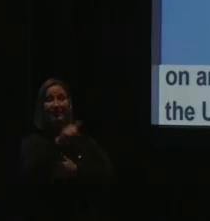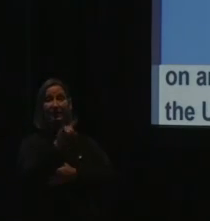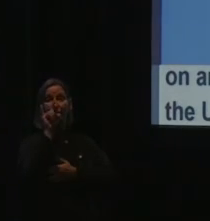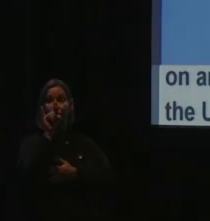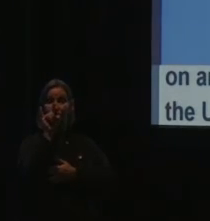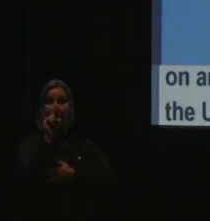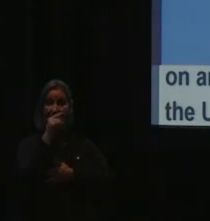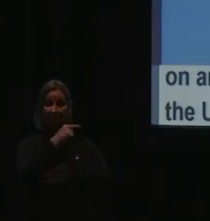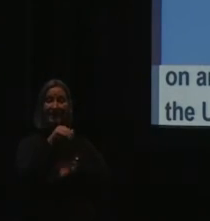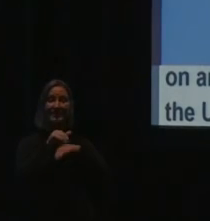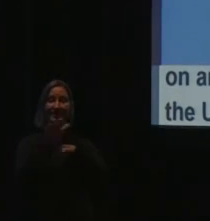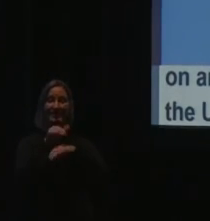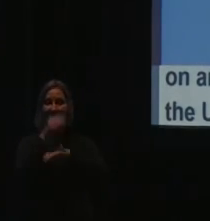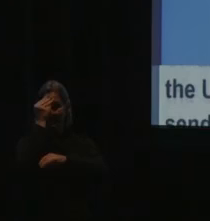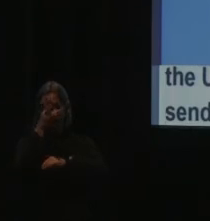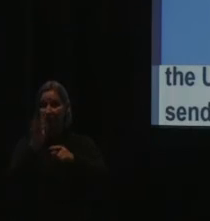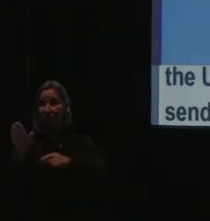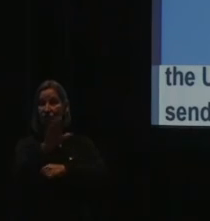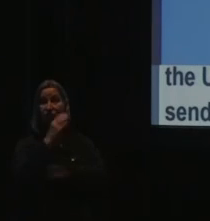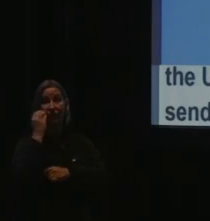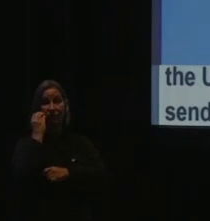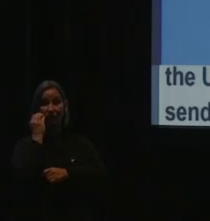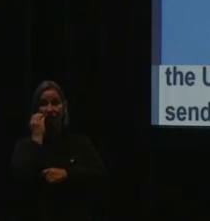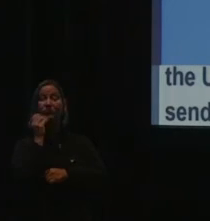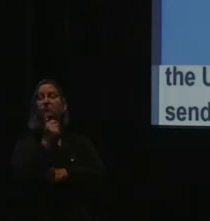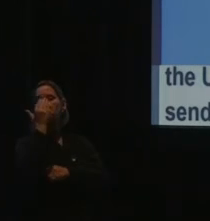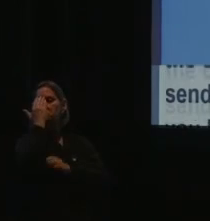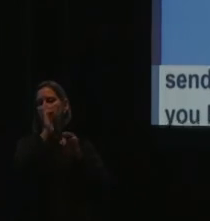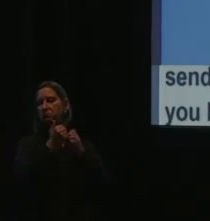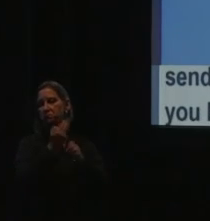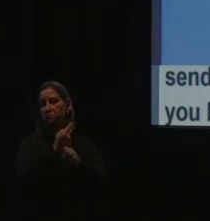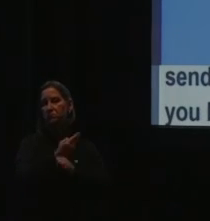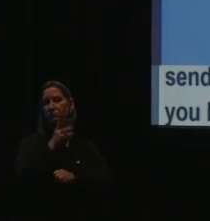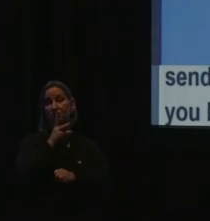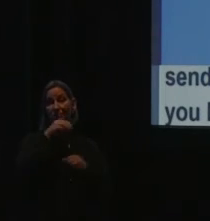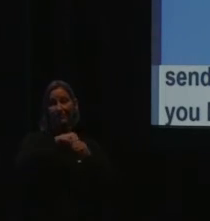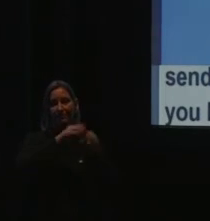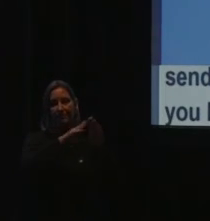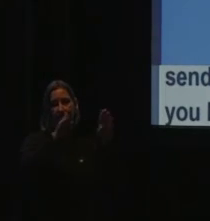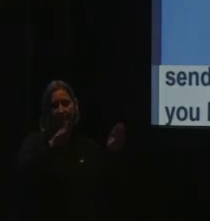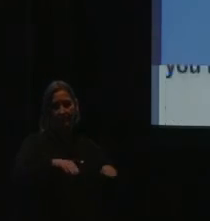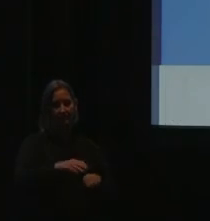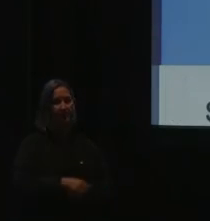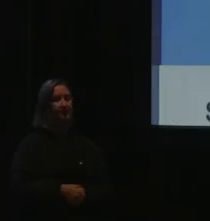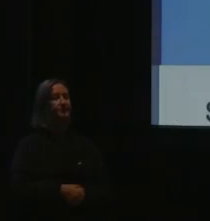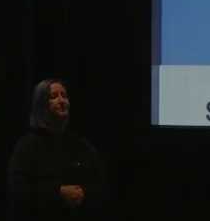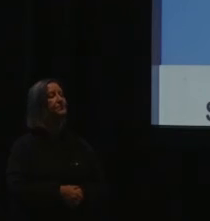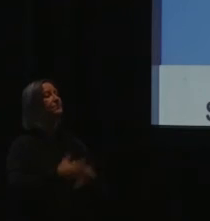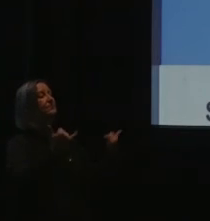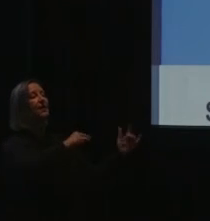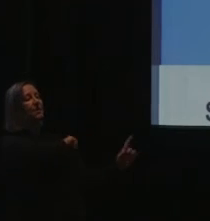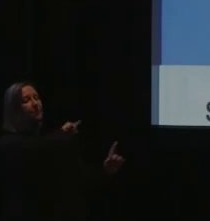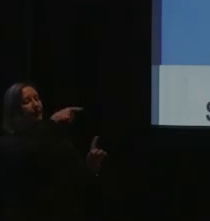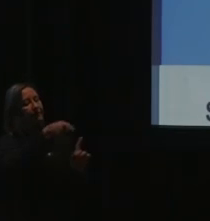piloting, sends information to your smartphone, and helps you know how you're using water in the home more. So, coming back to my question,